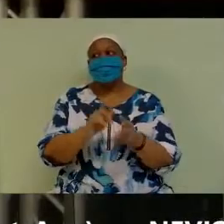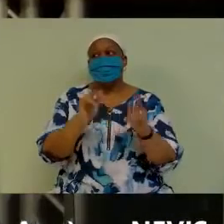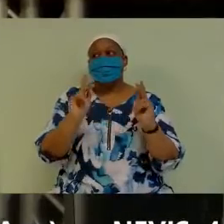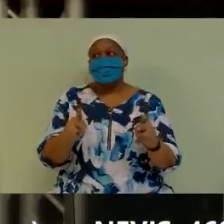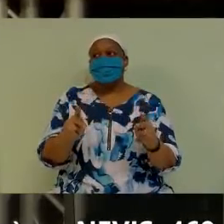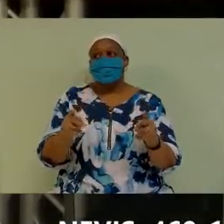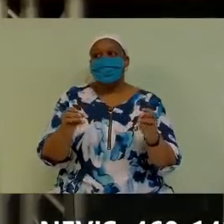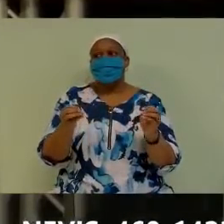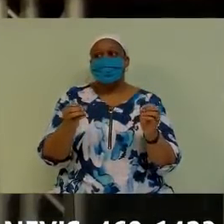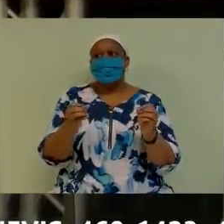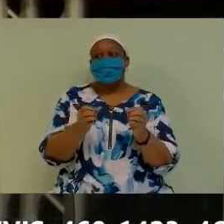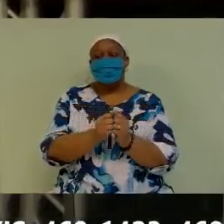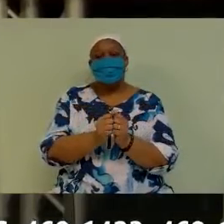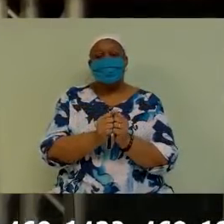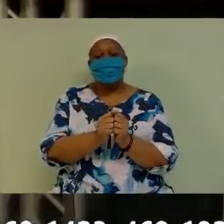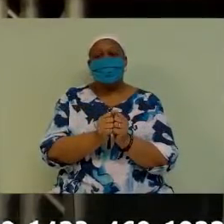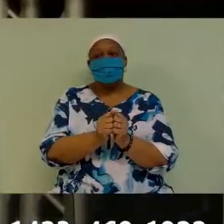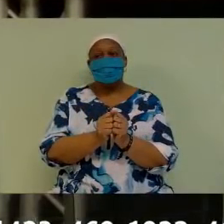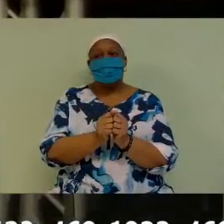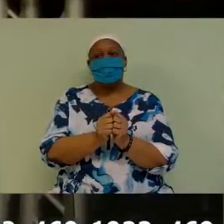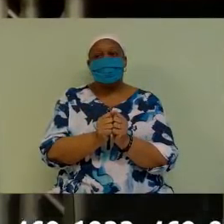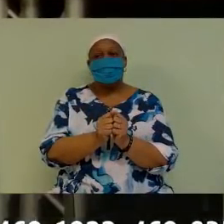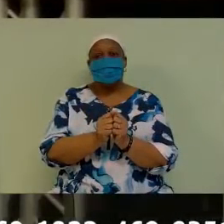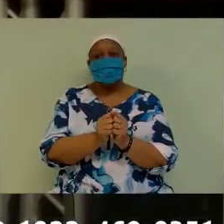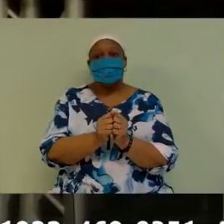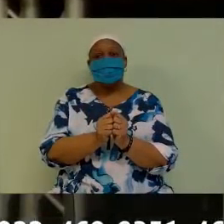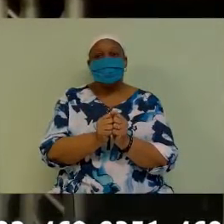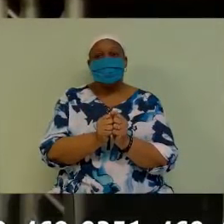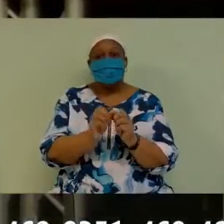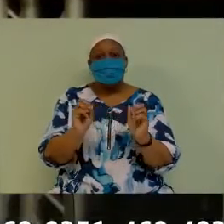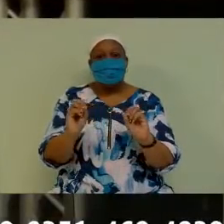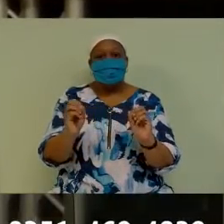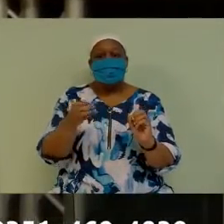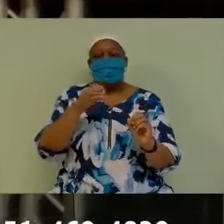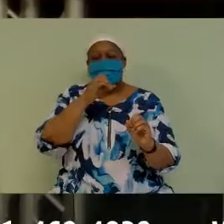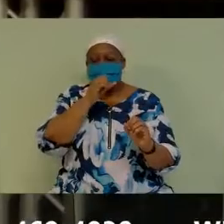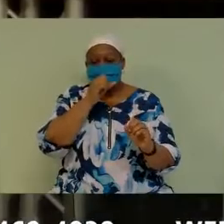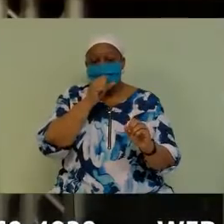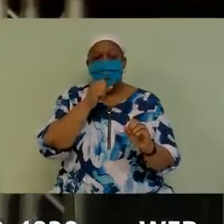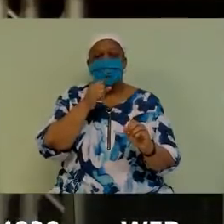the virus. Later on, they came back